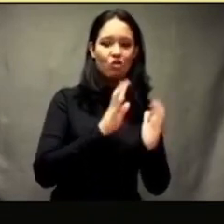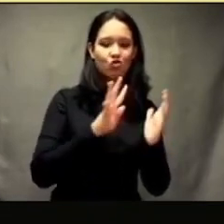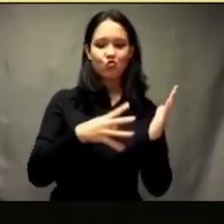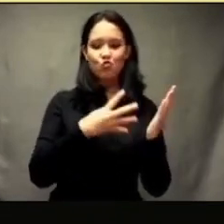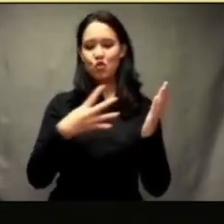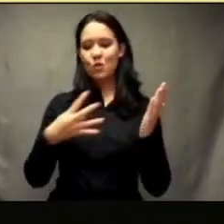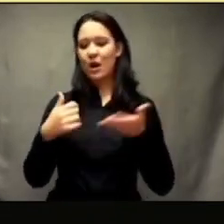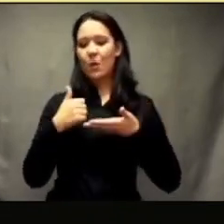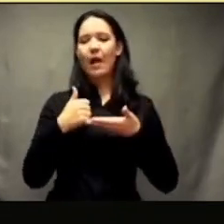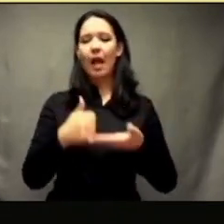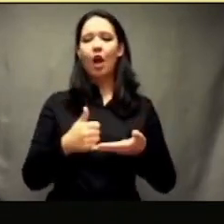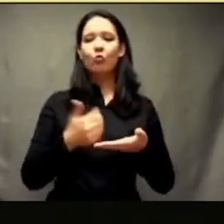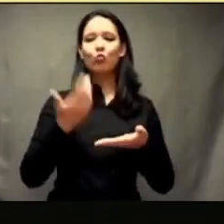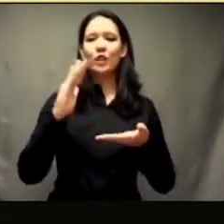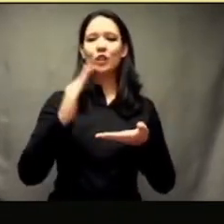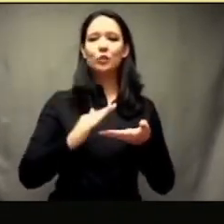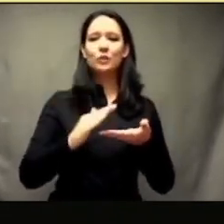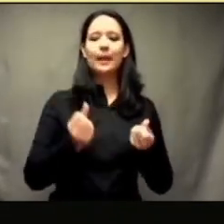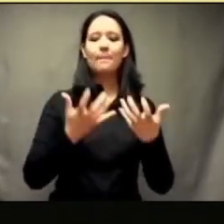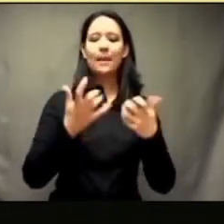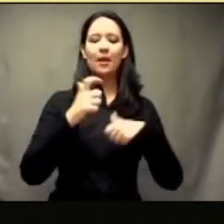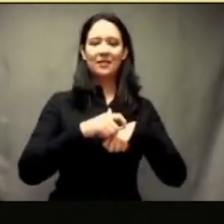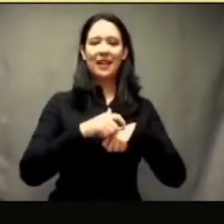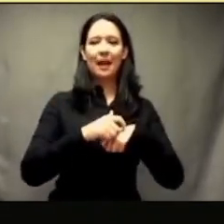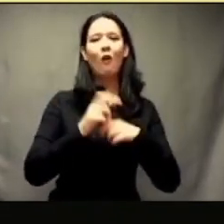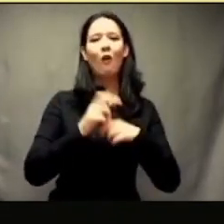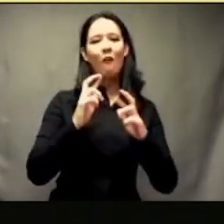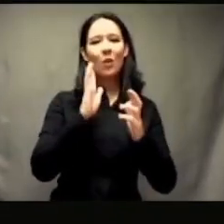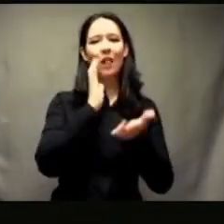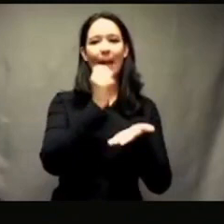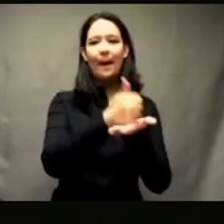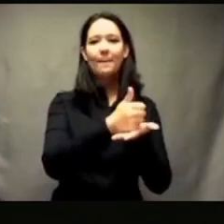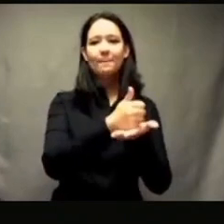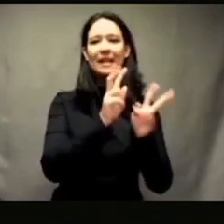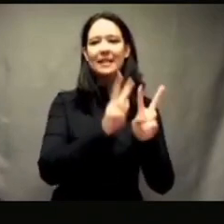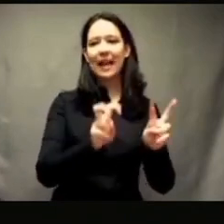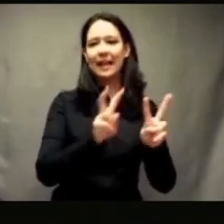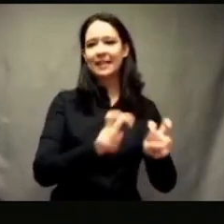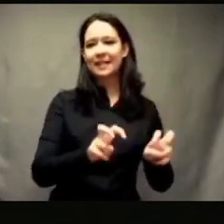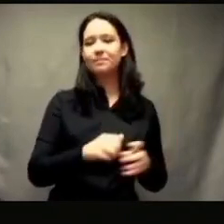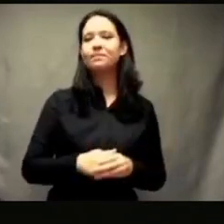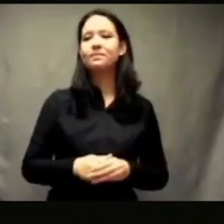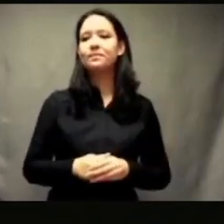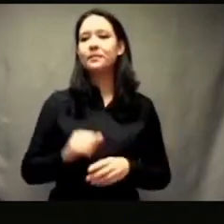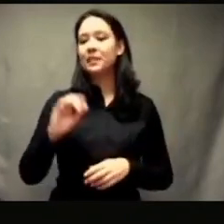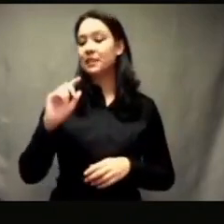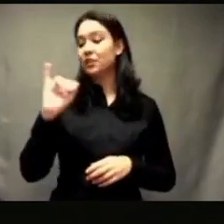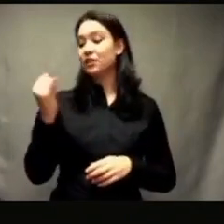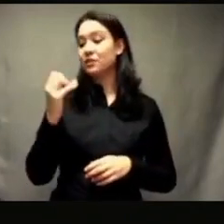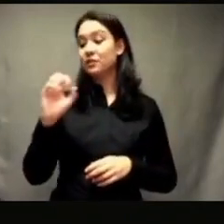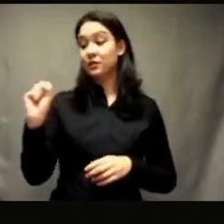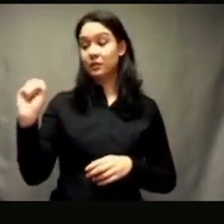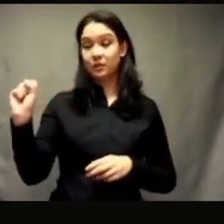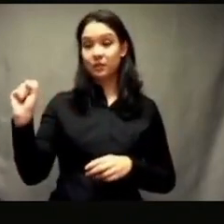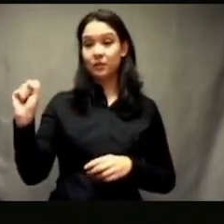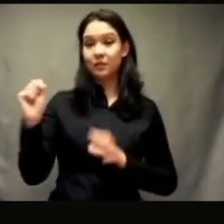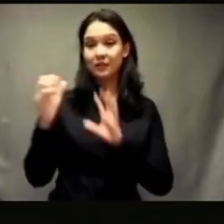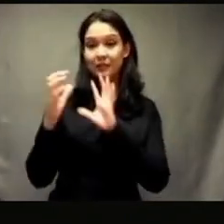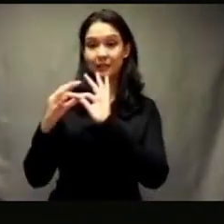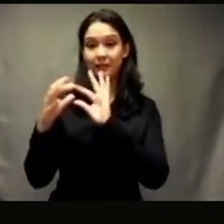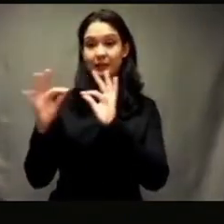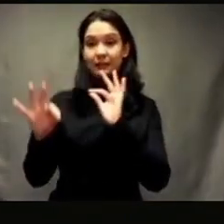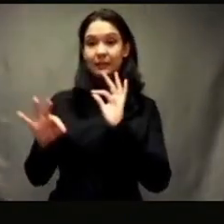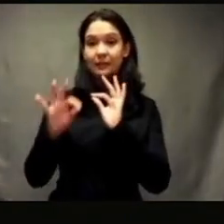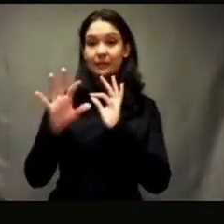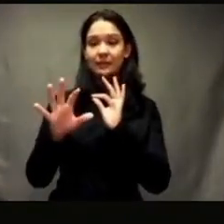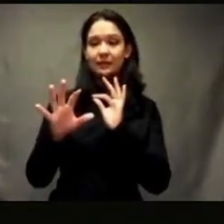reduce the amount of time, which hopefully will help. Yeah, and I will say the project sharing,